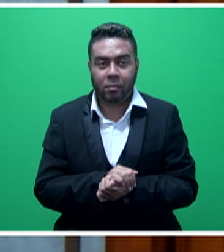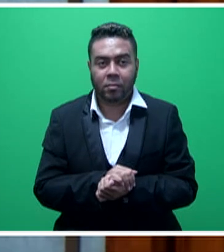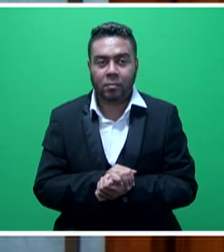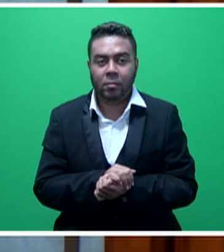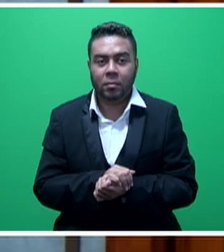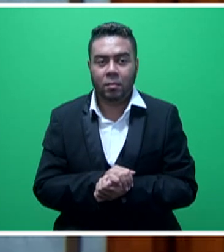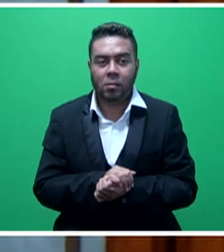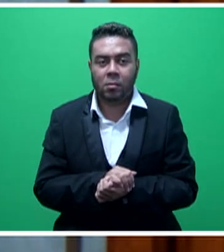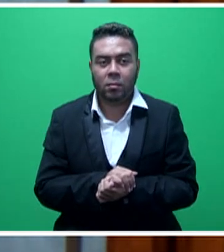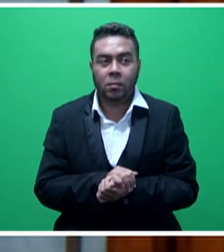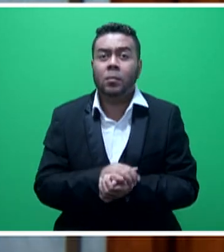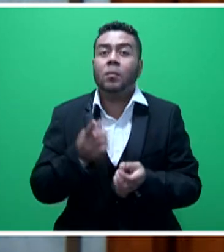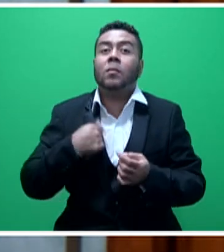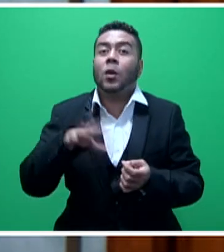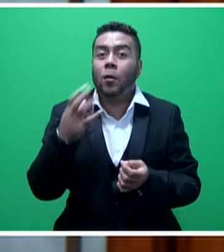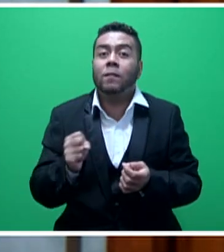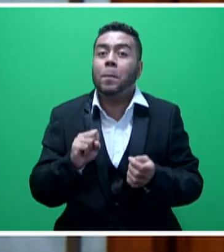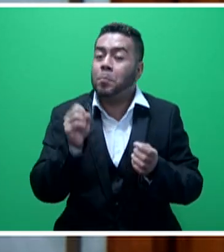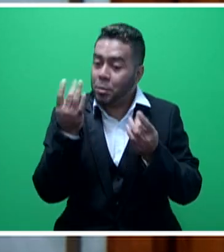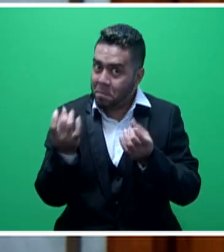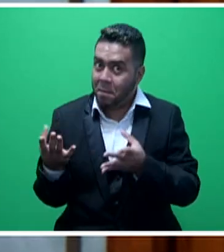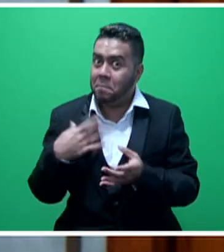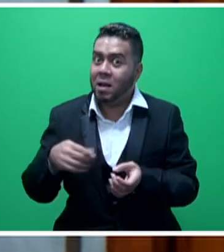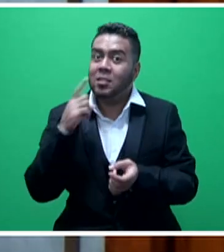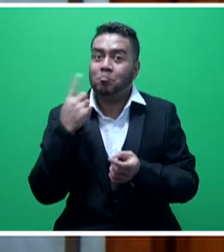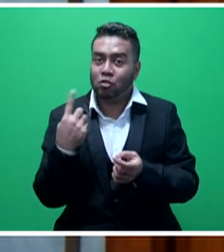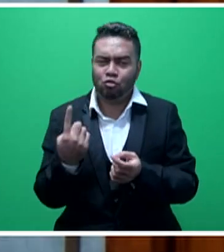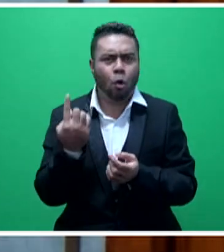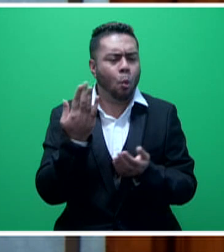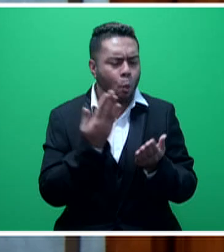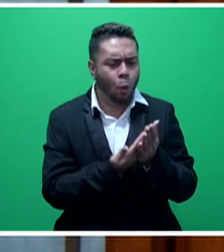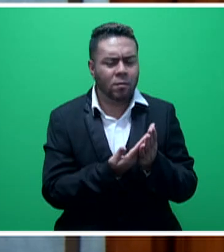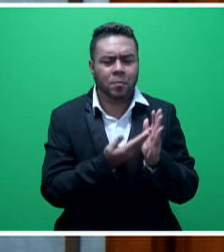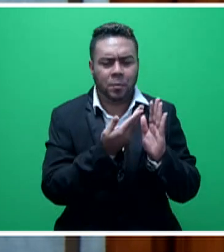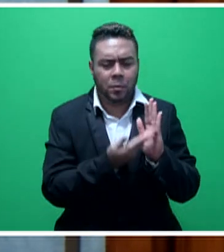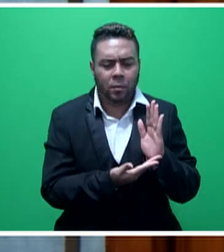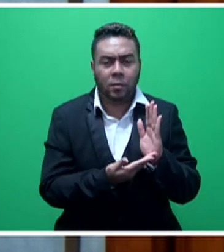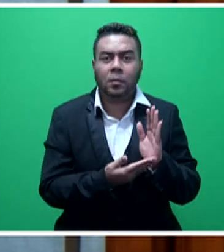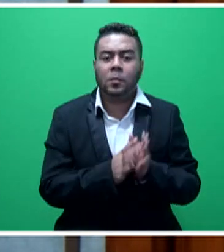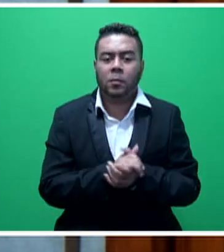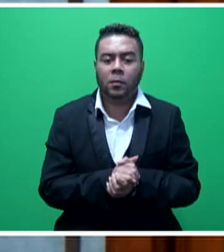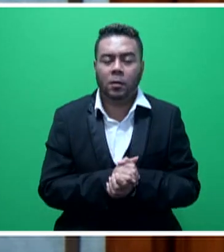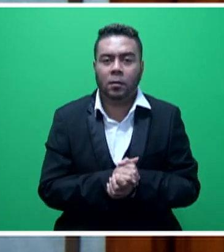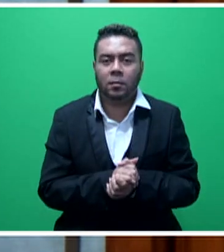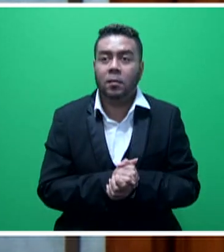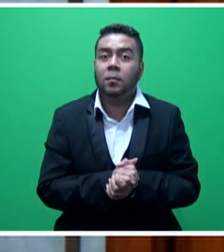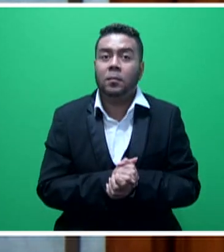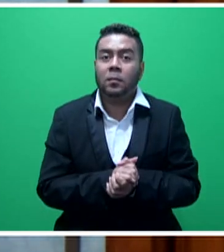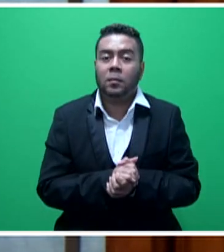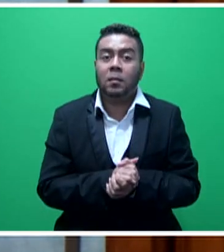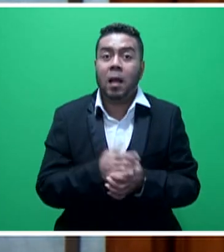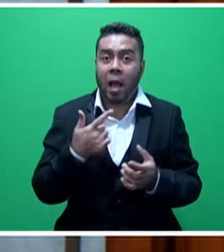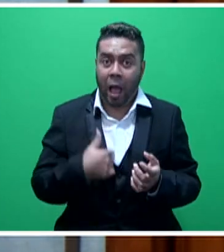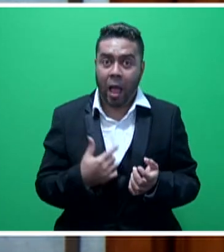although I prepared my speech on the motion before the floor, this very floor, I